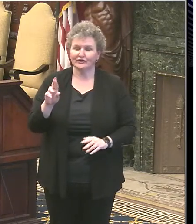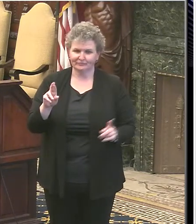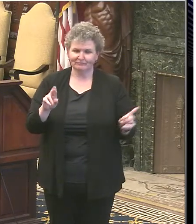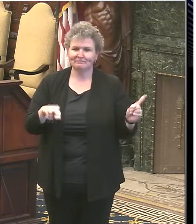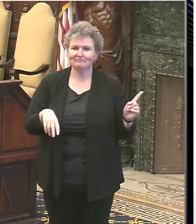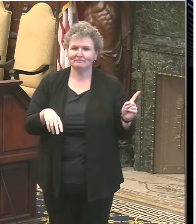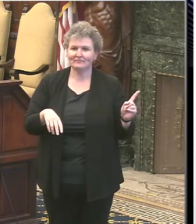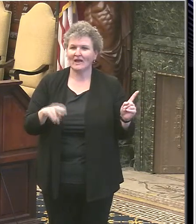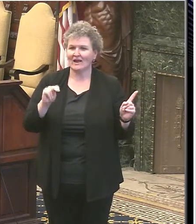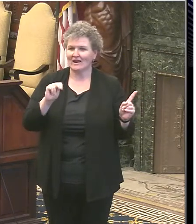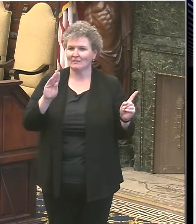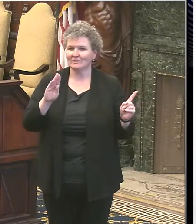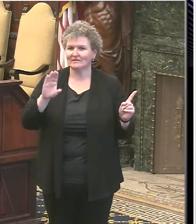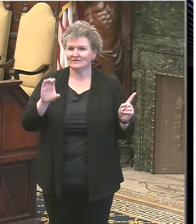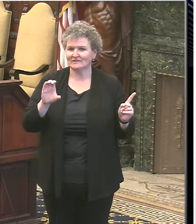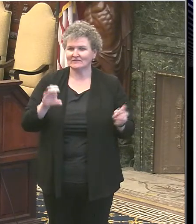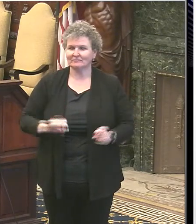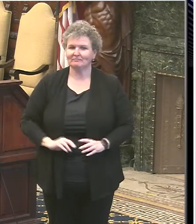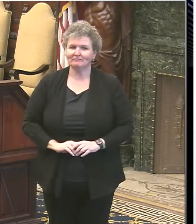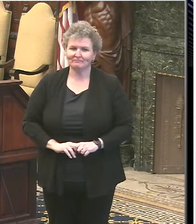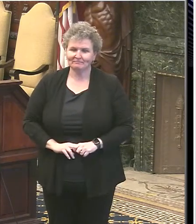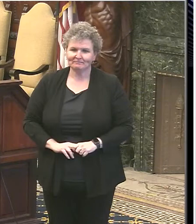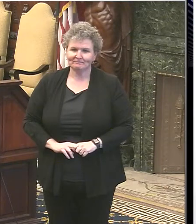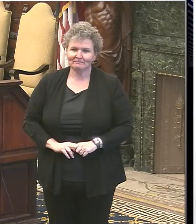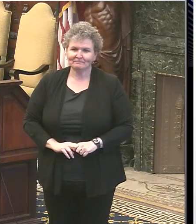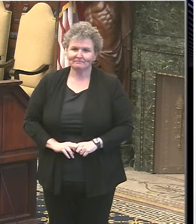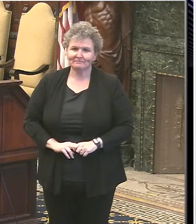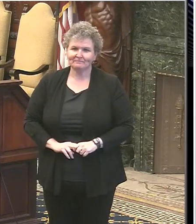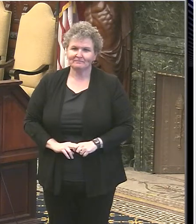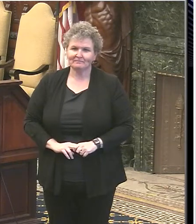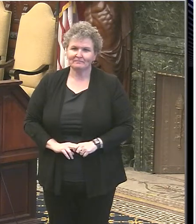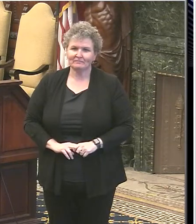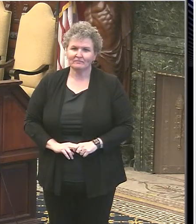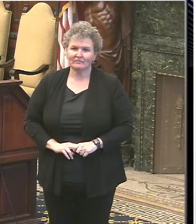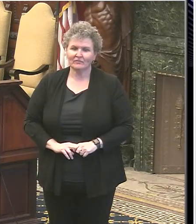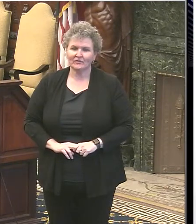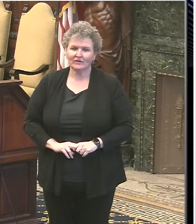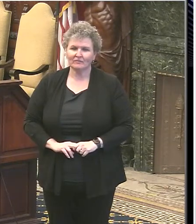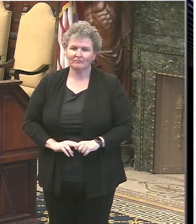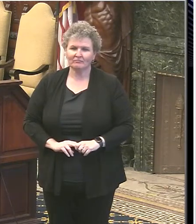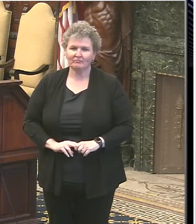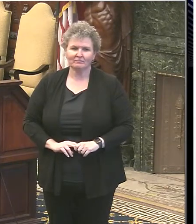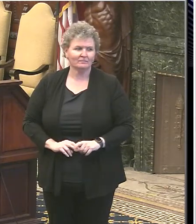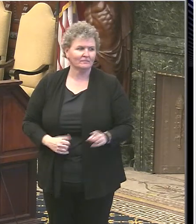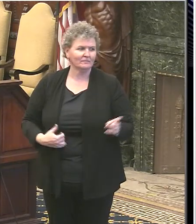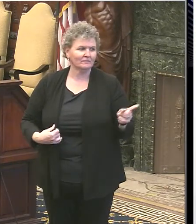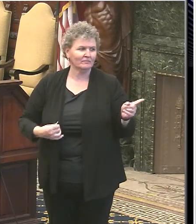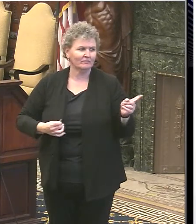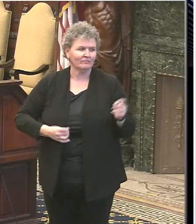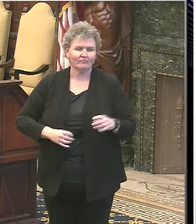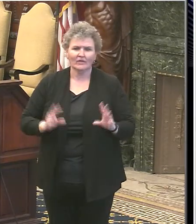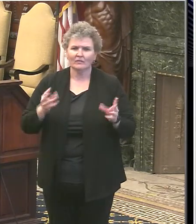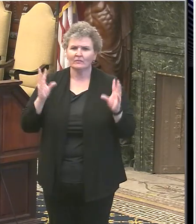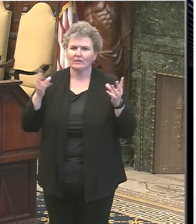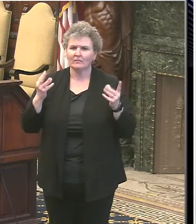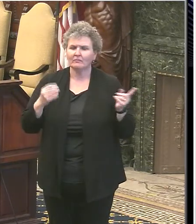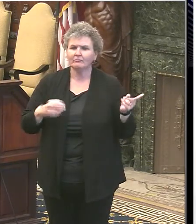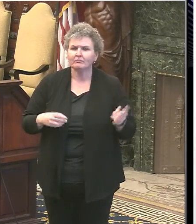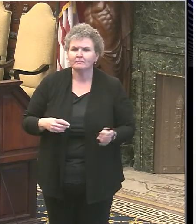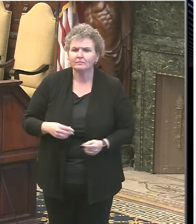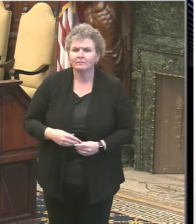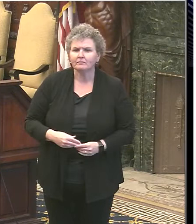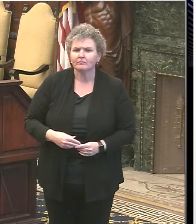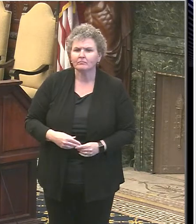Okay, great. Let's see. You're up. Okay, great. Thanks. Yep. My questions are for the